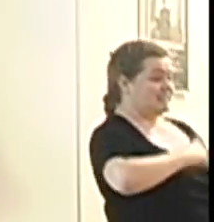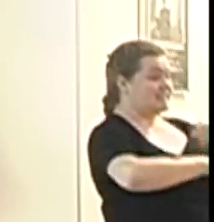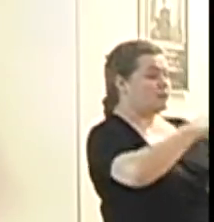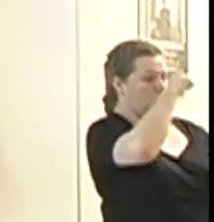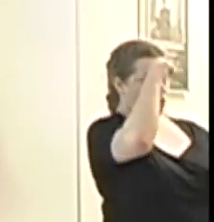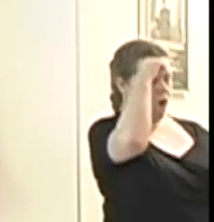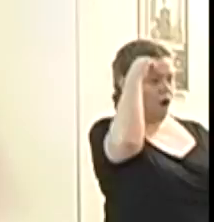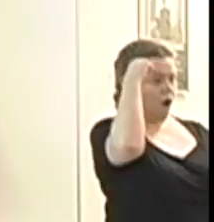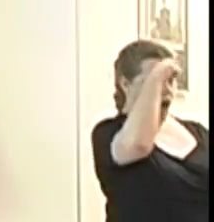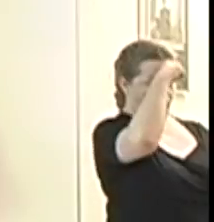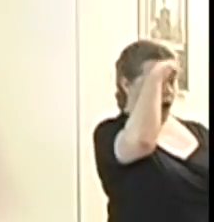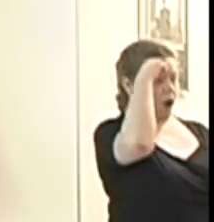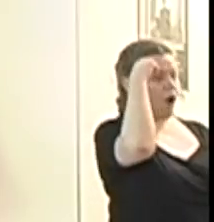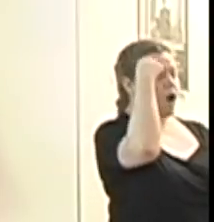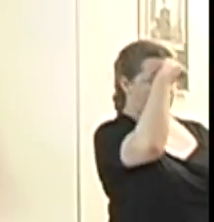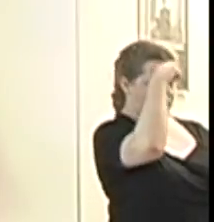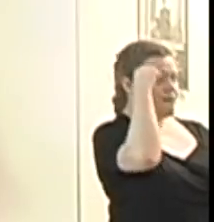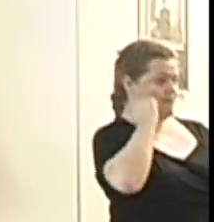black,